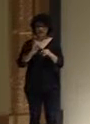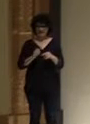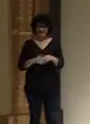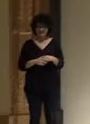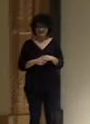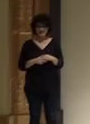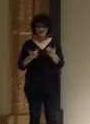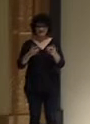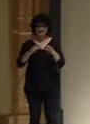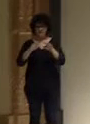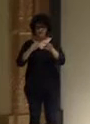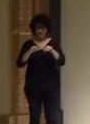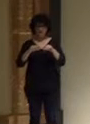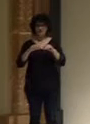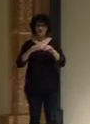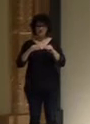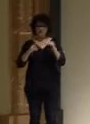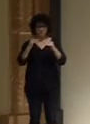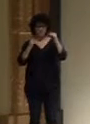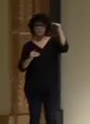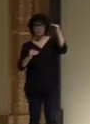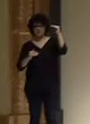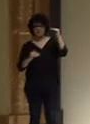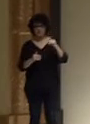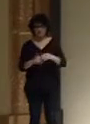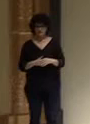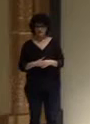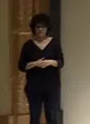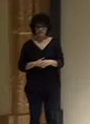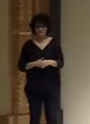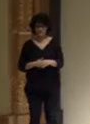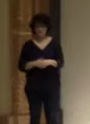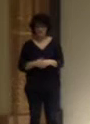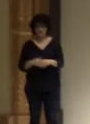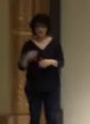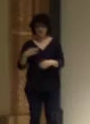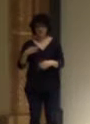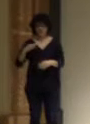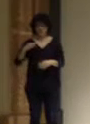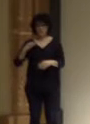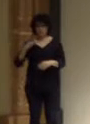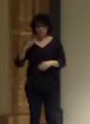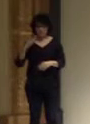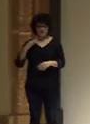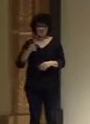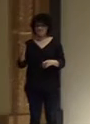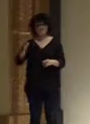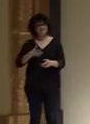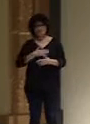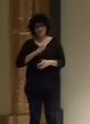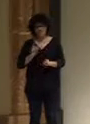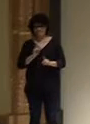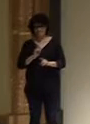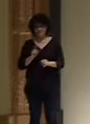inequalities. While Viveiros de Castro is in the text Os Involuntários da Pátria, Involuntários of the Fatherland, denounces the condition of the